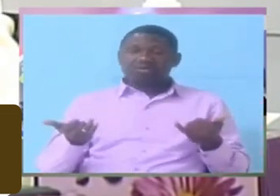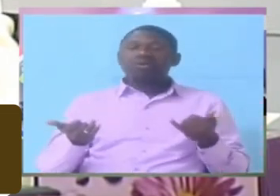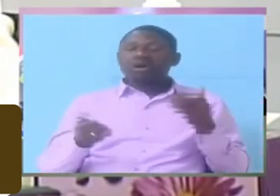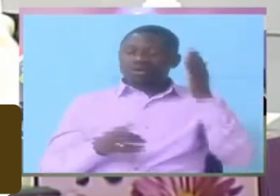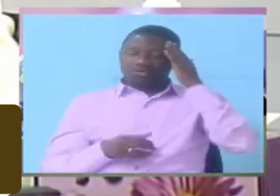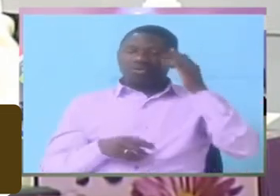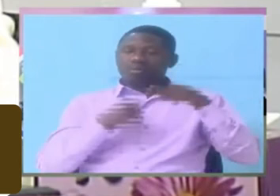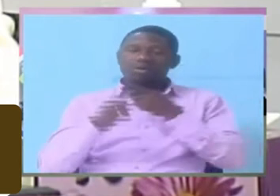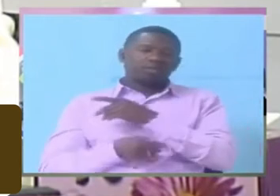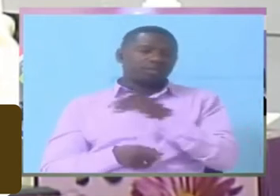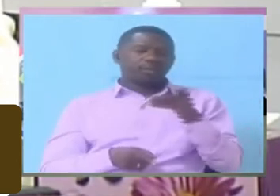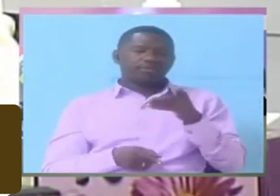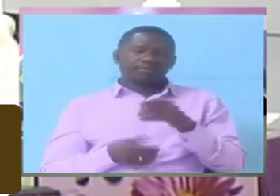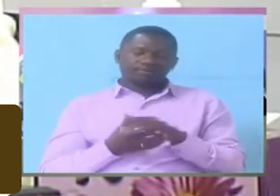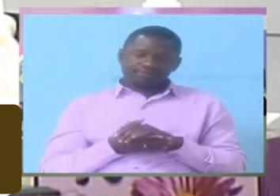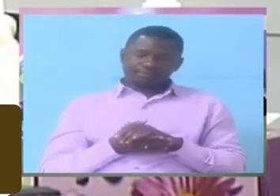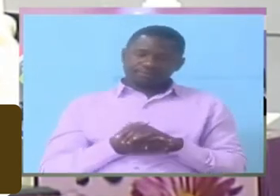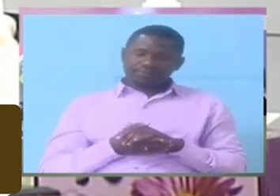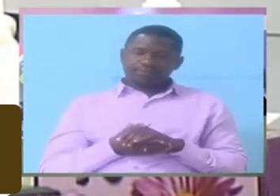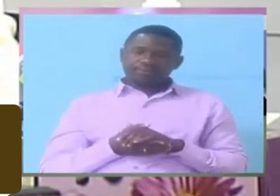ma lonum fonyin labang lateng.